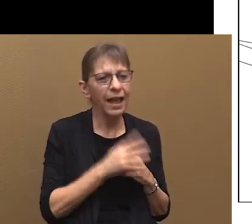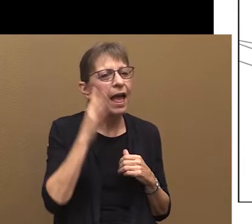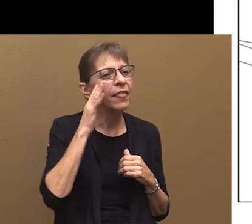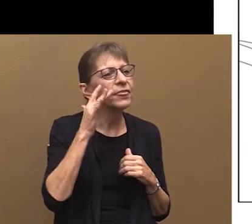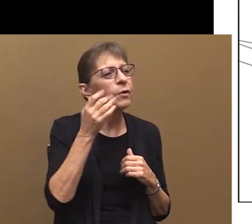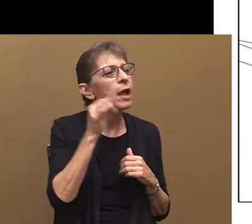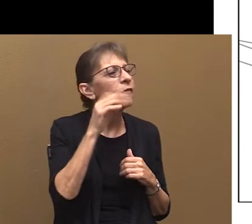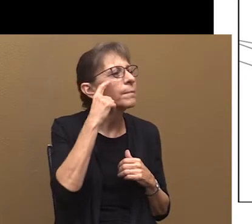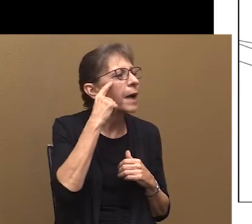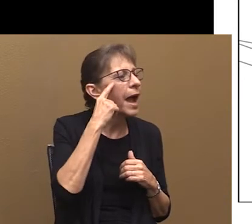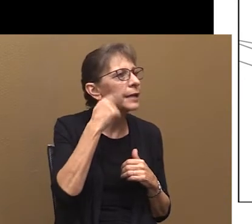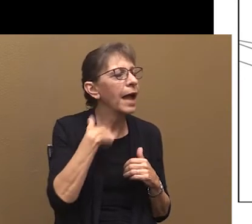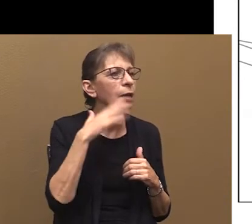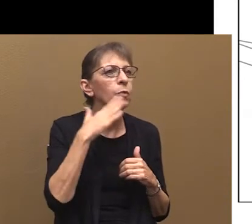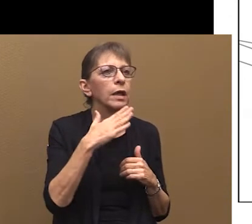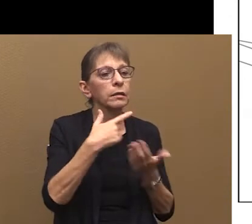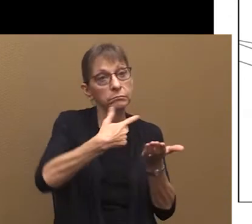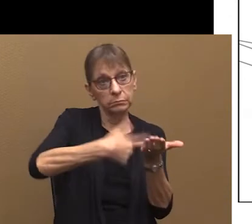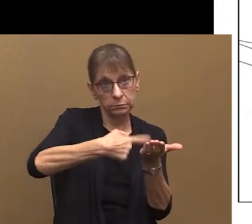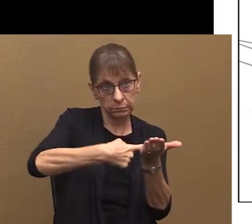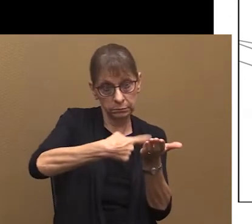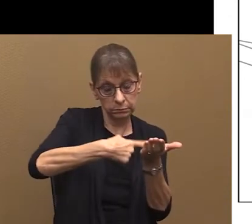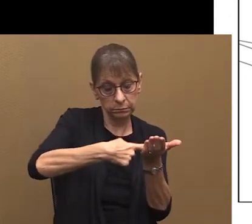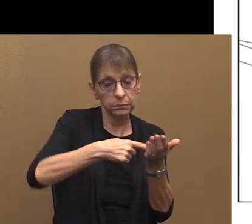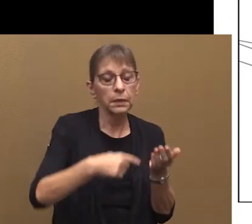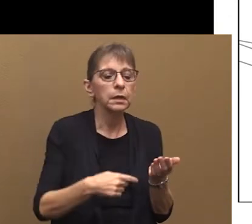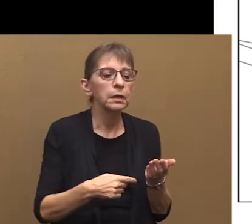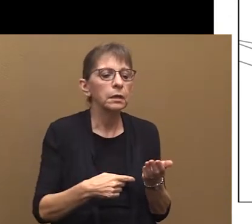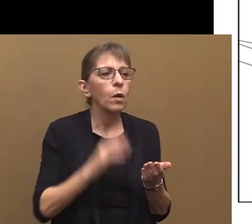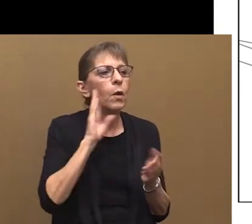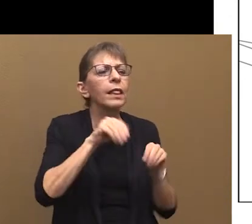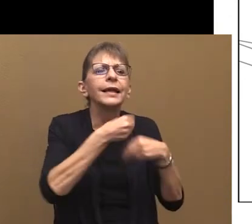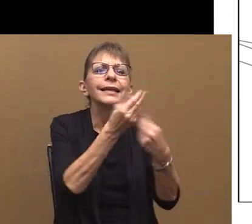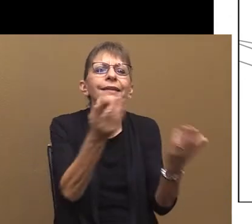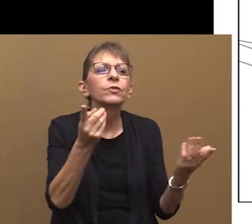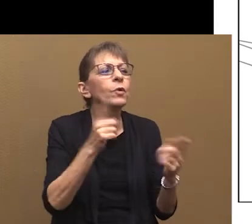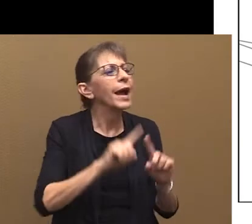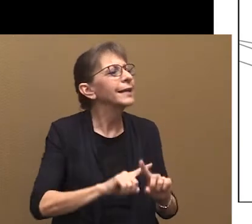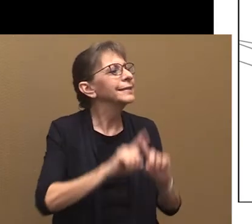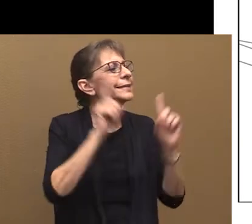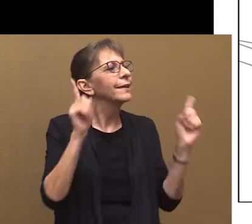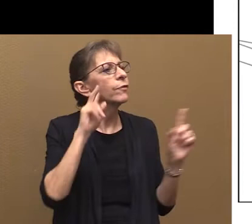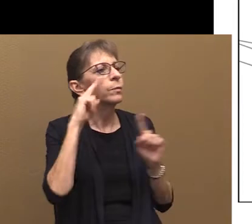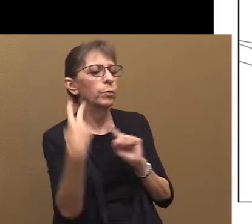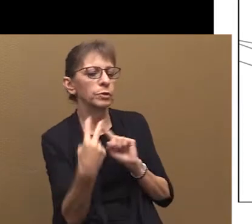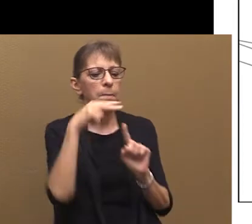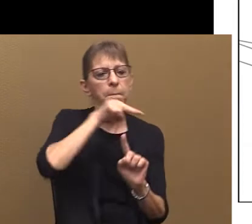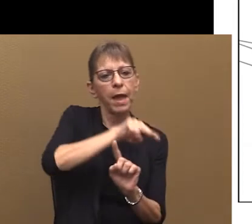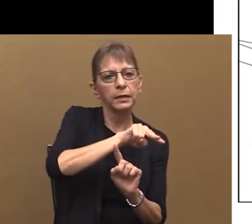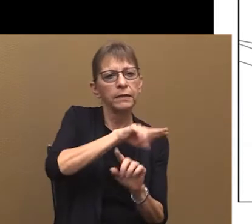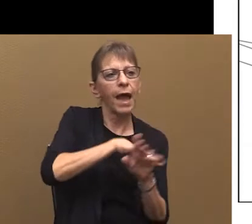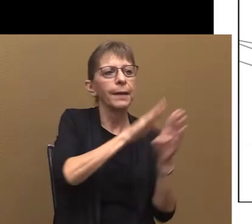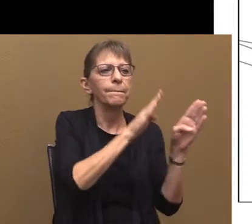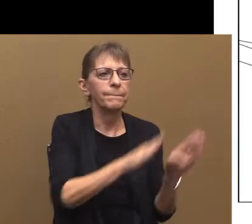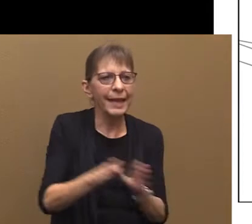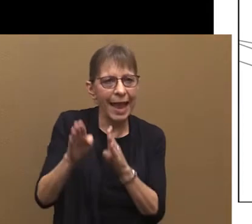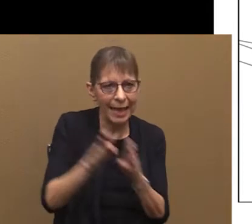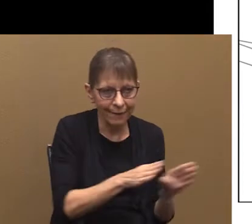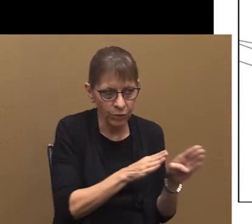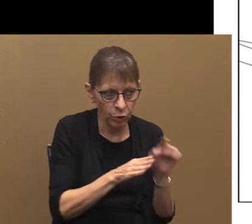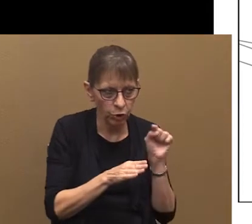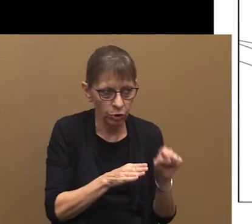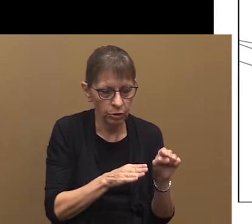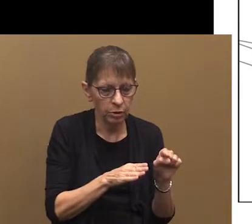the theory of mind that I'm going to be talking about is going to give you a different perspective on behavior.